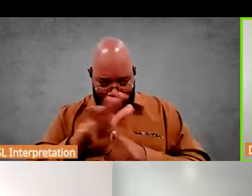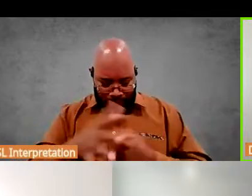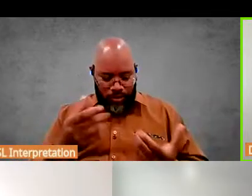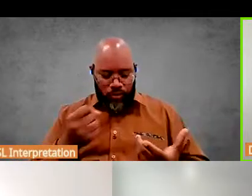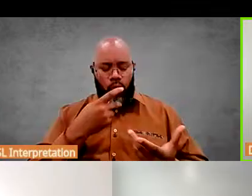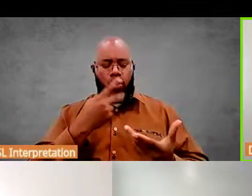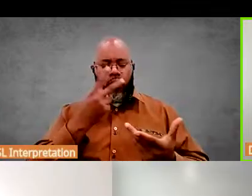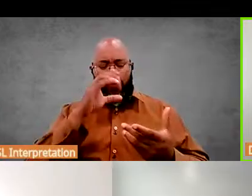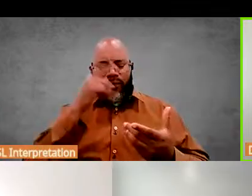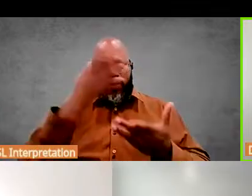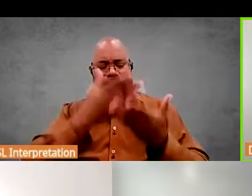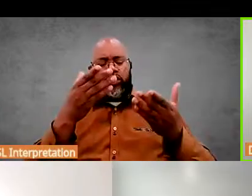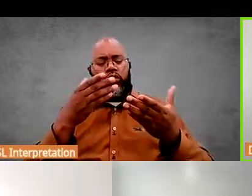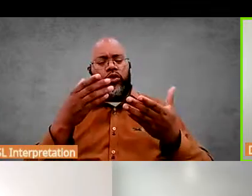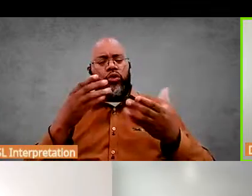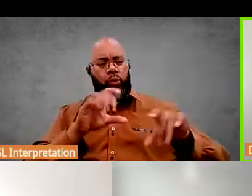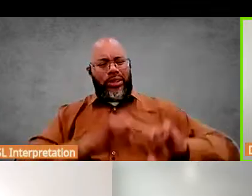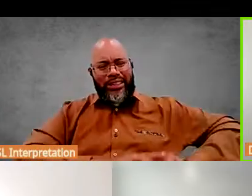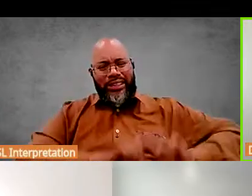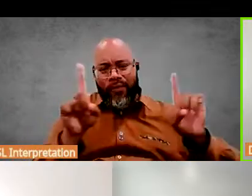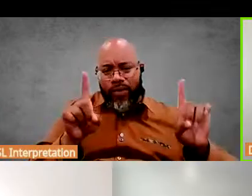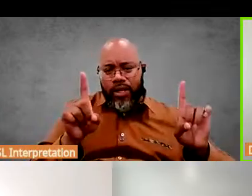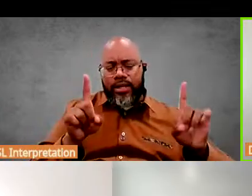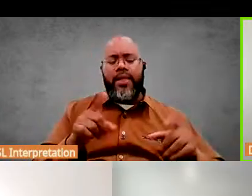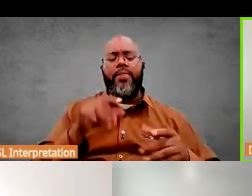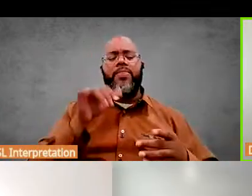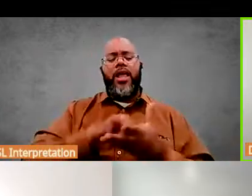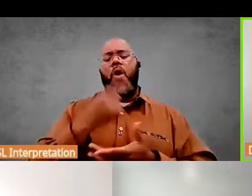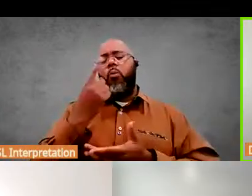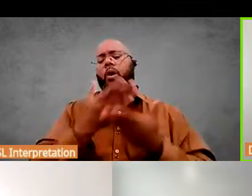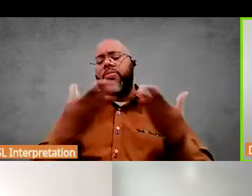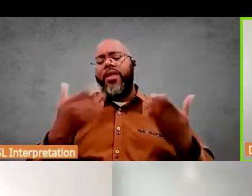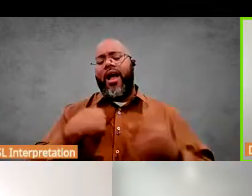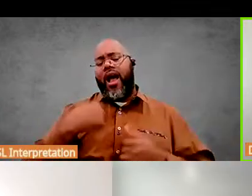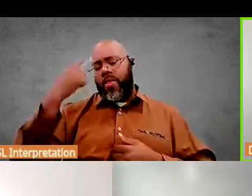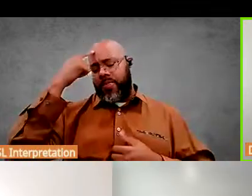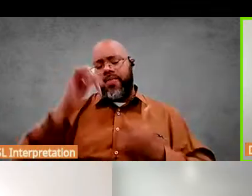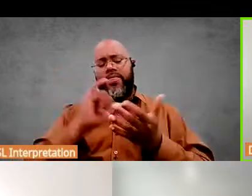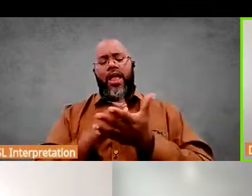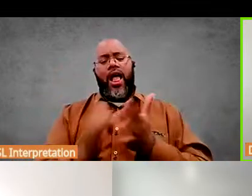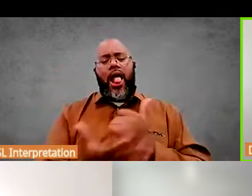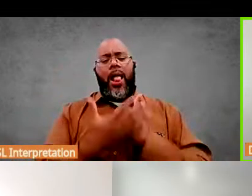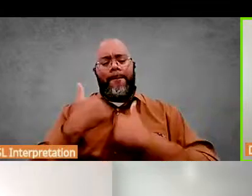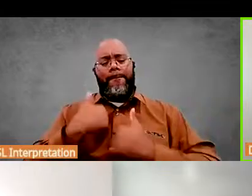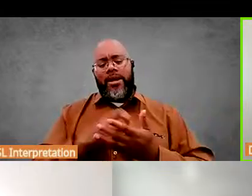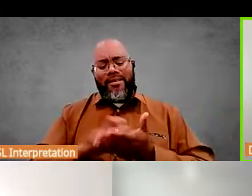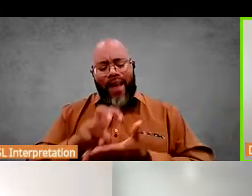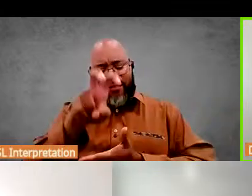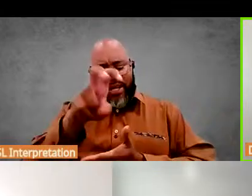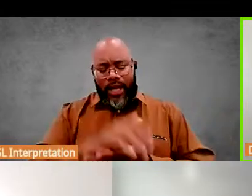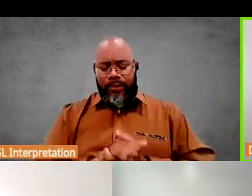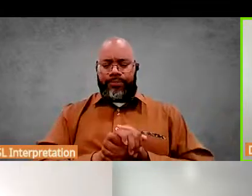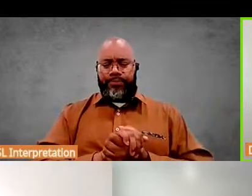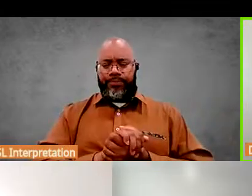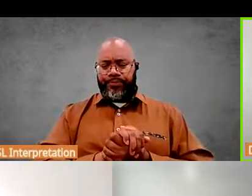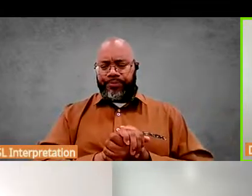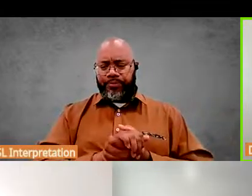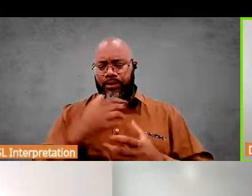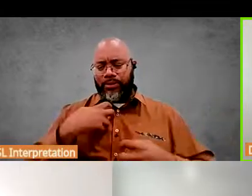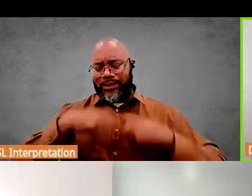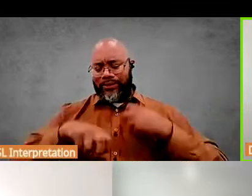things you want to do differently is one thing I think has helped me navigate my difficult